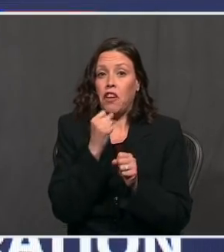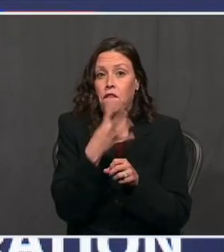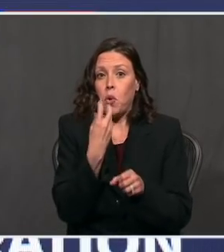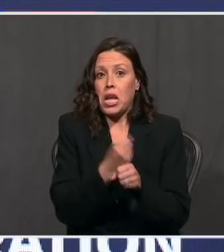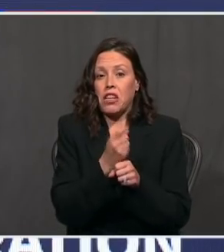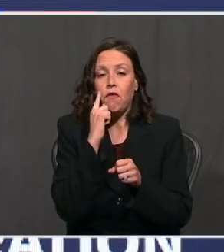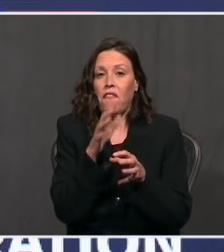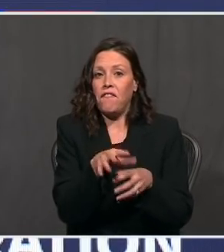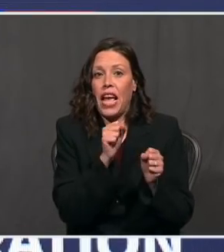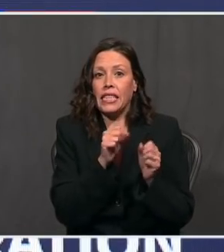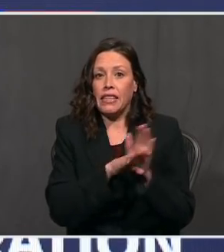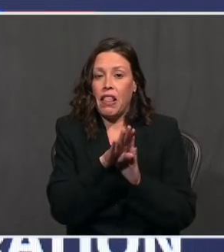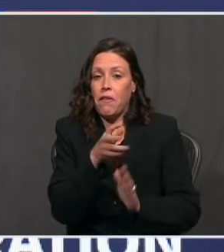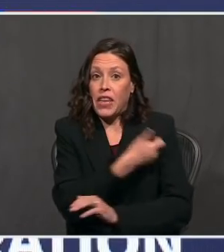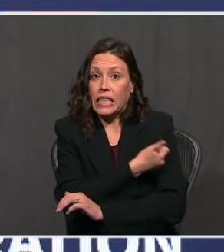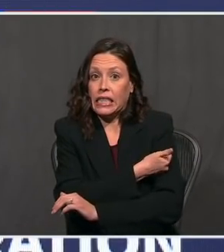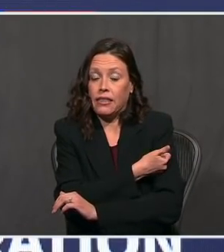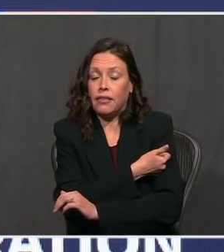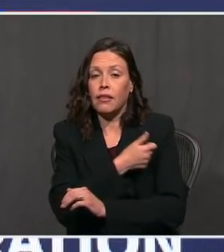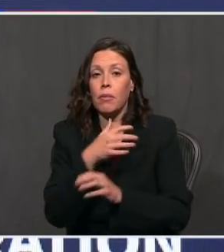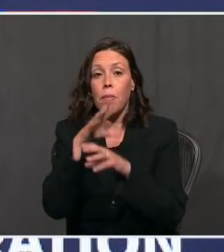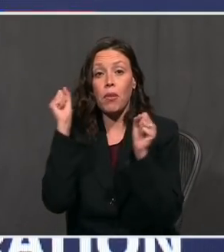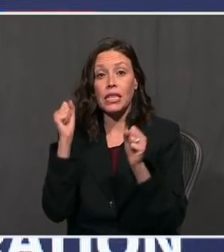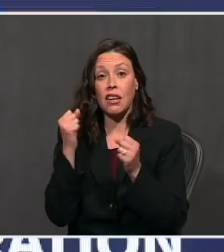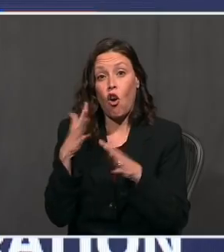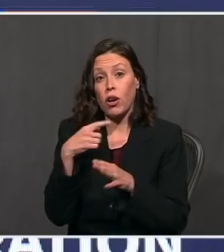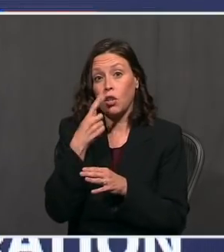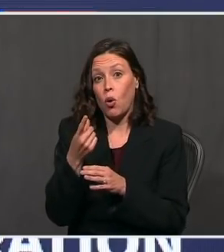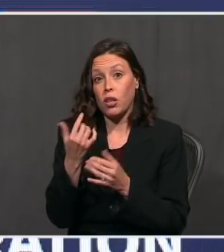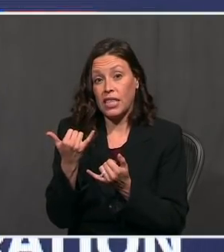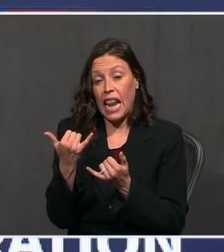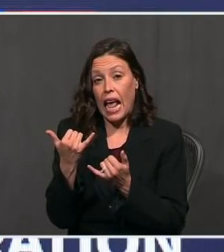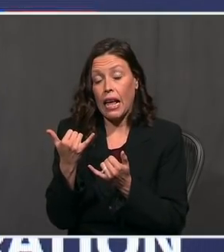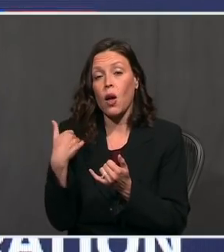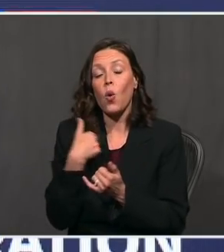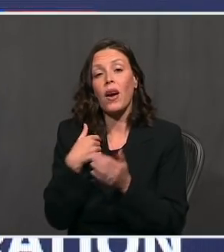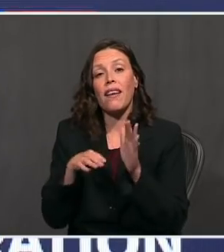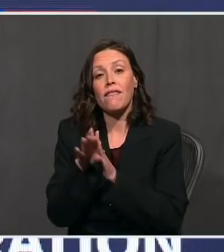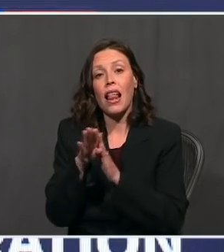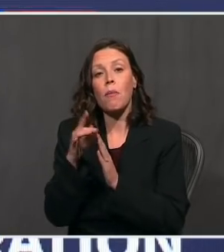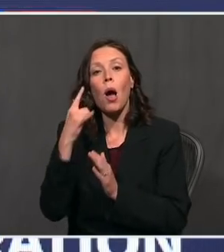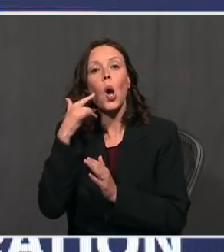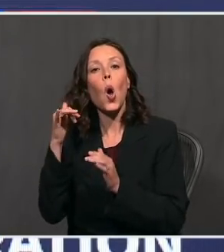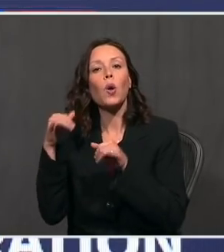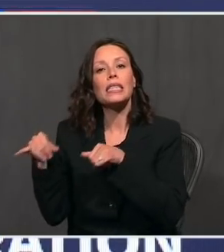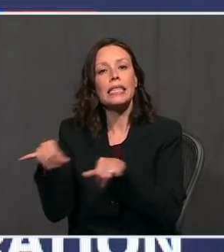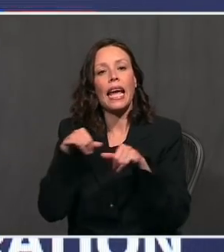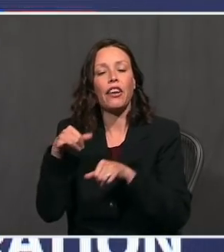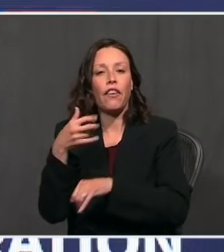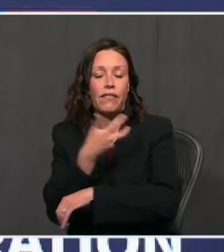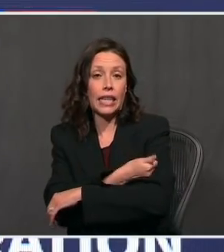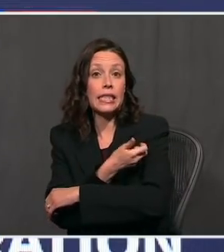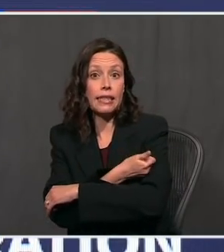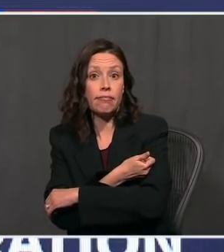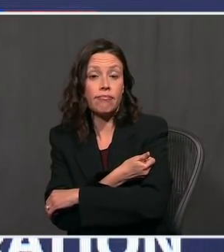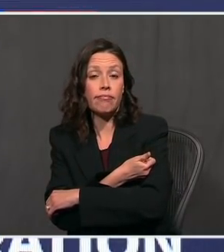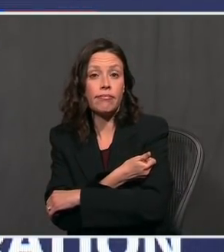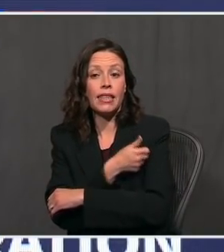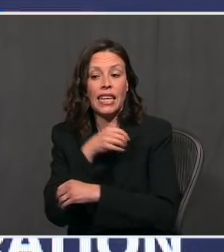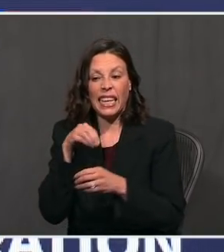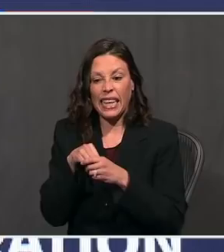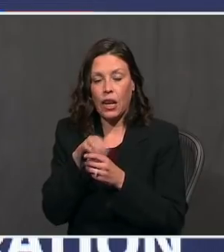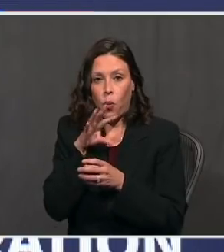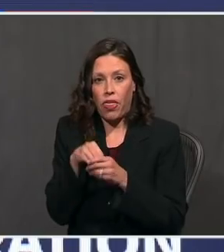4 years. But as the President said earlier today, we've developed a gold standard vaccine in